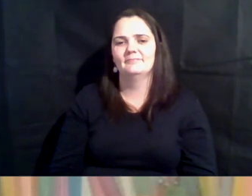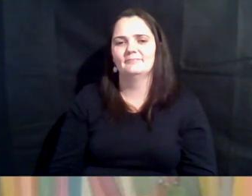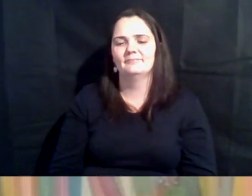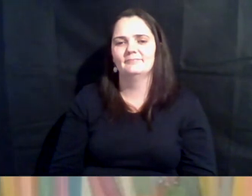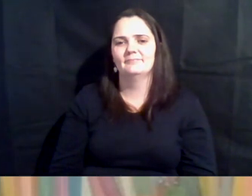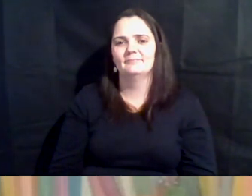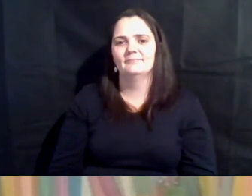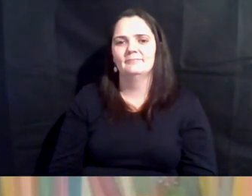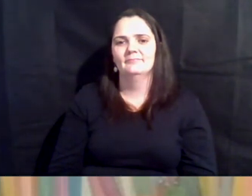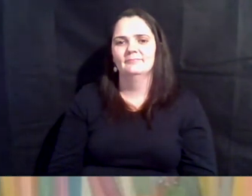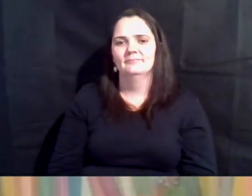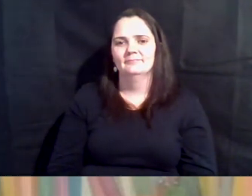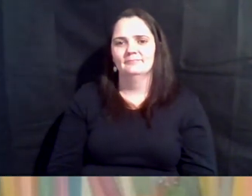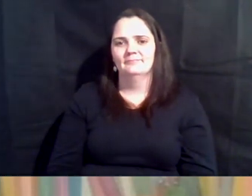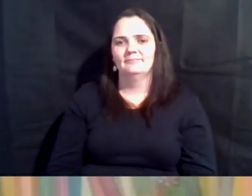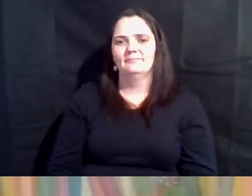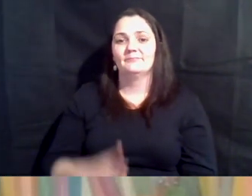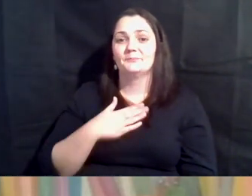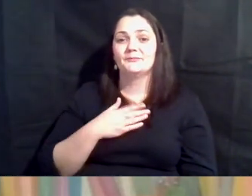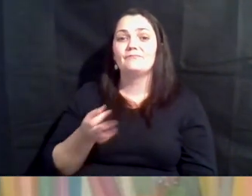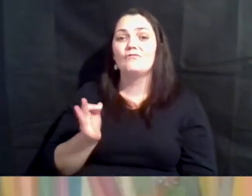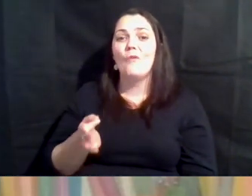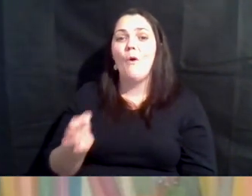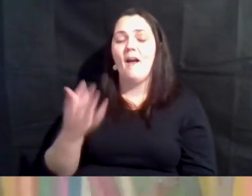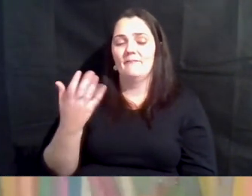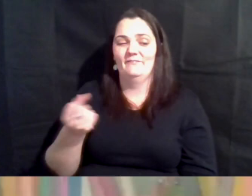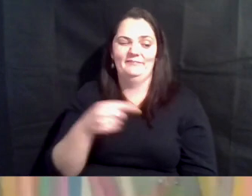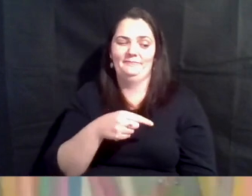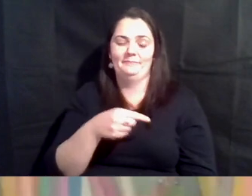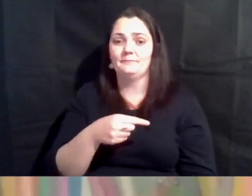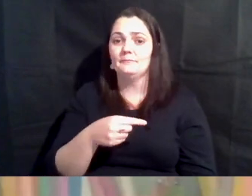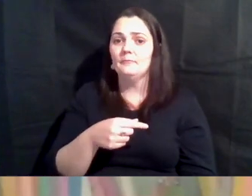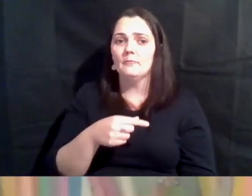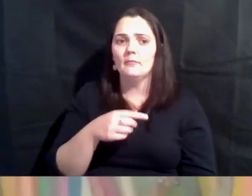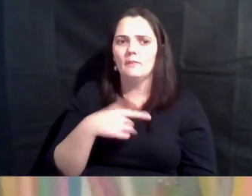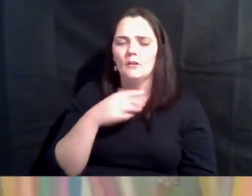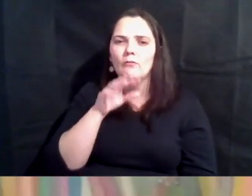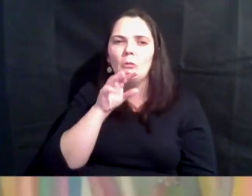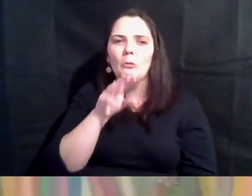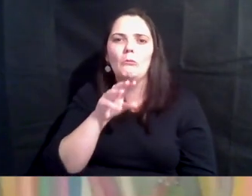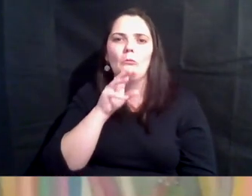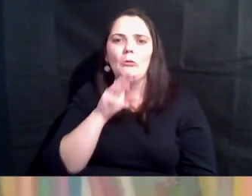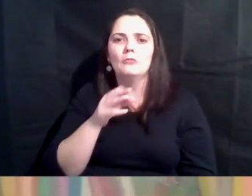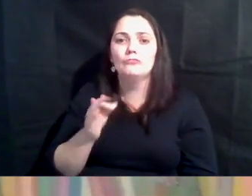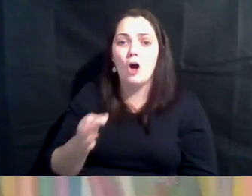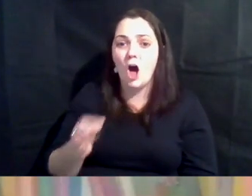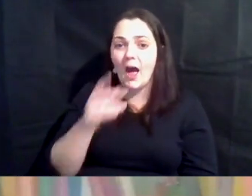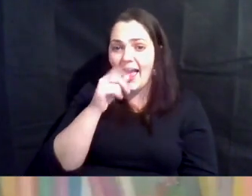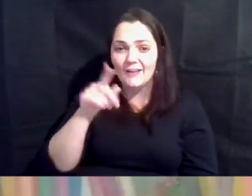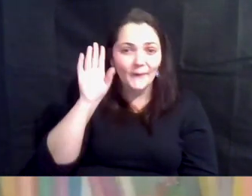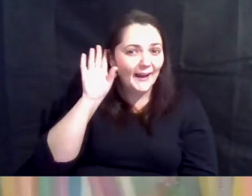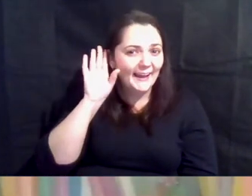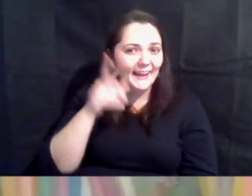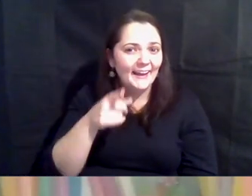Oh my gosh, my dog is just sighing so loudly beside me. I don't know if anyone can hear it, but if you can hear some